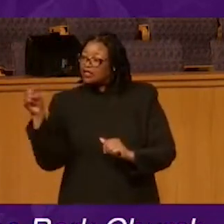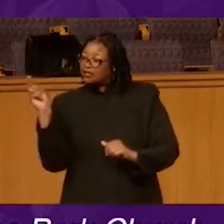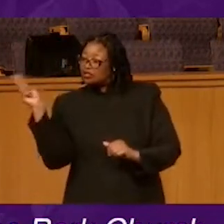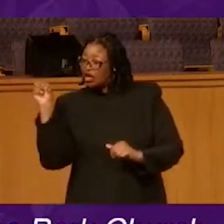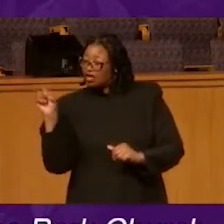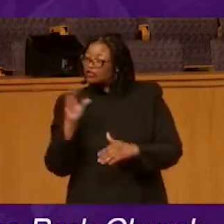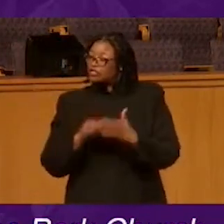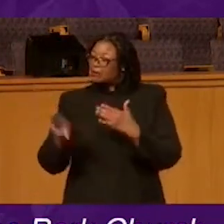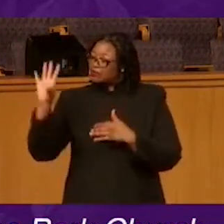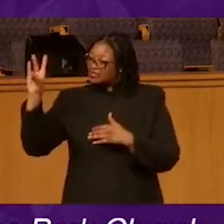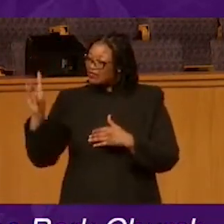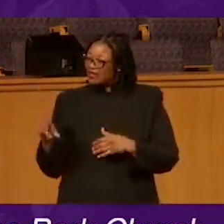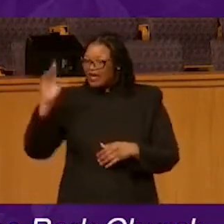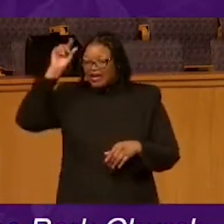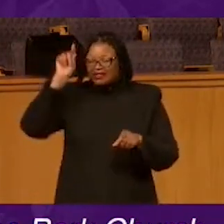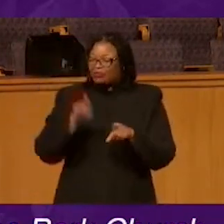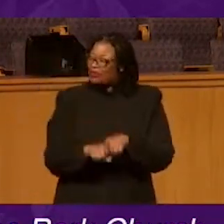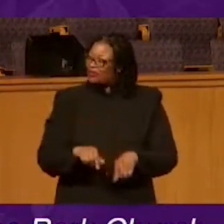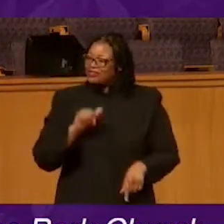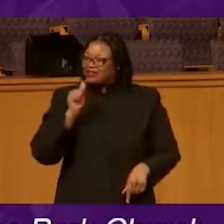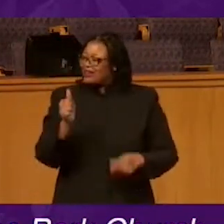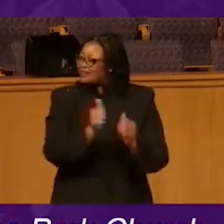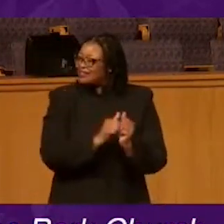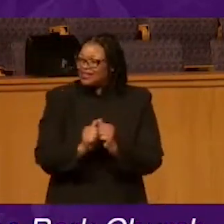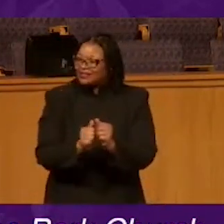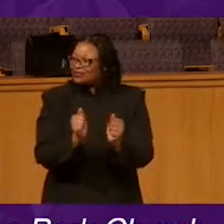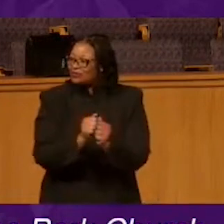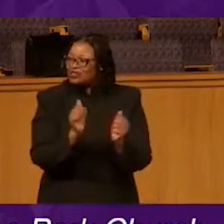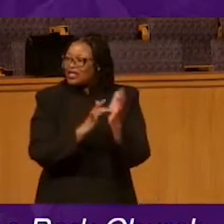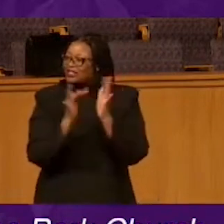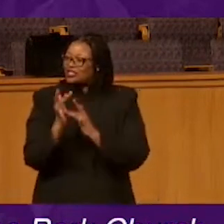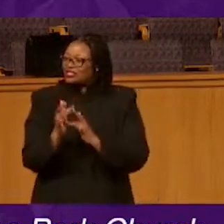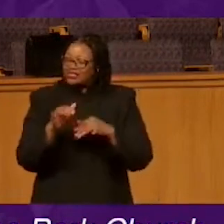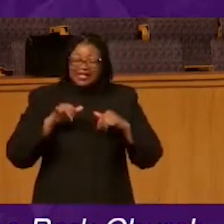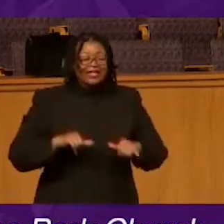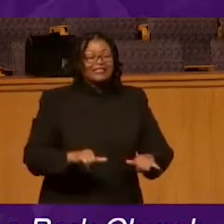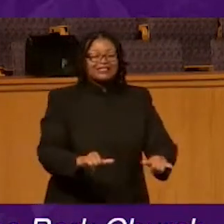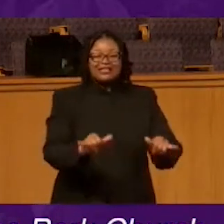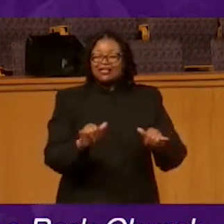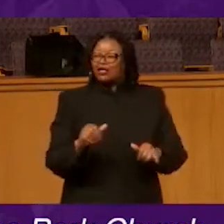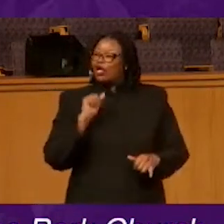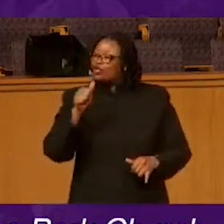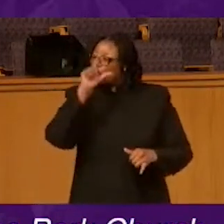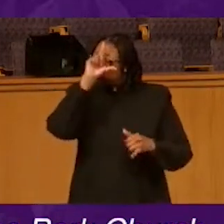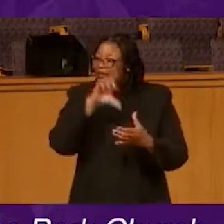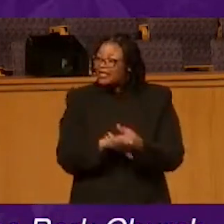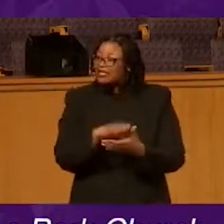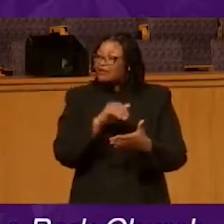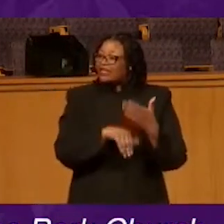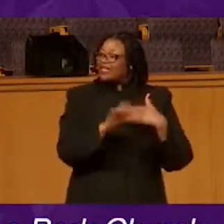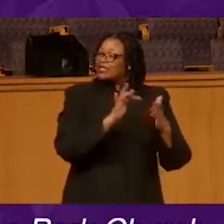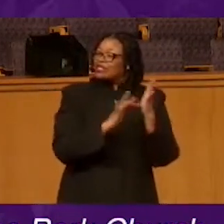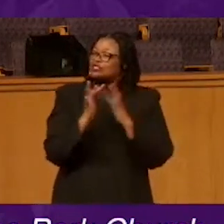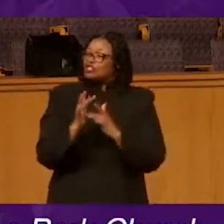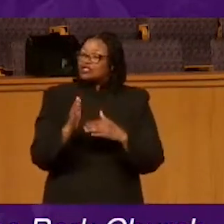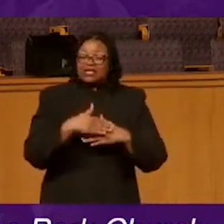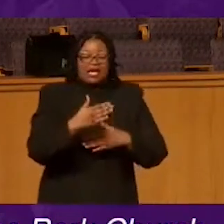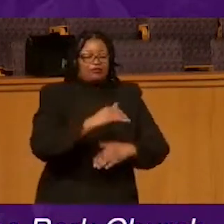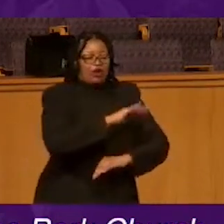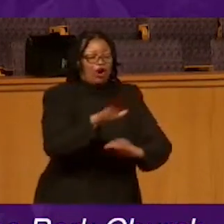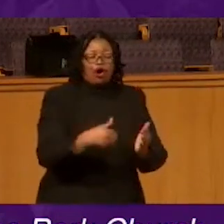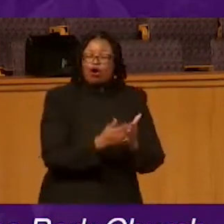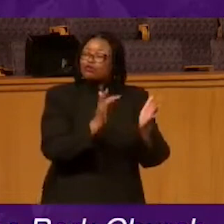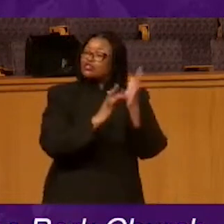7, and the brothers still aren't on board. They still do not believe in him after all that Jesus has